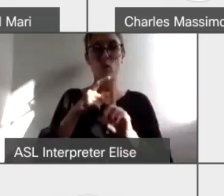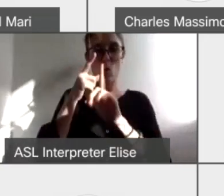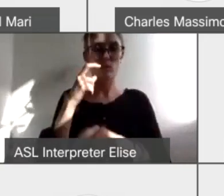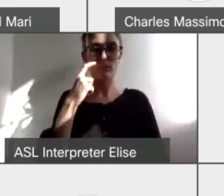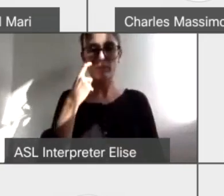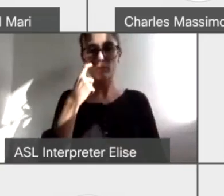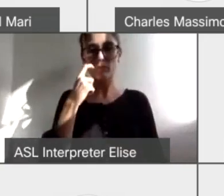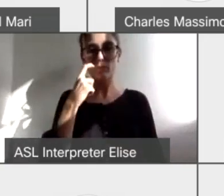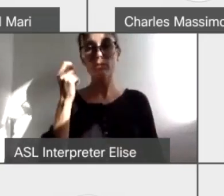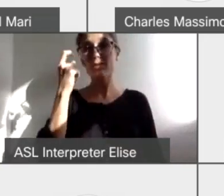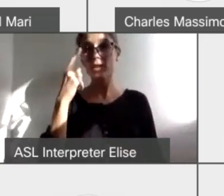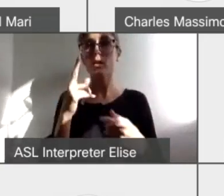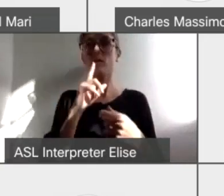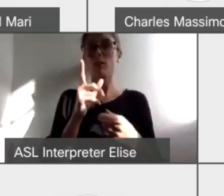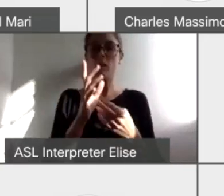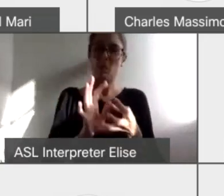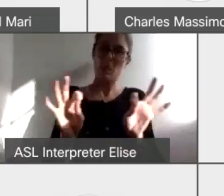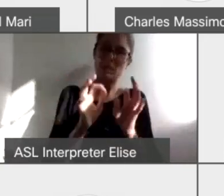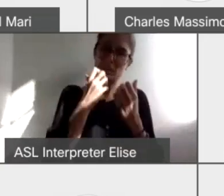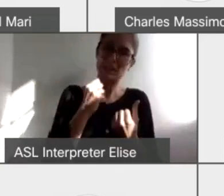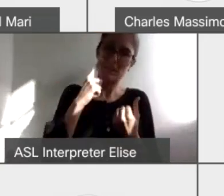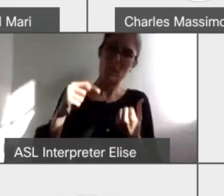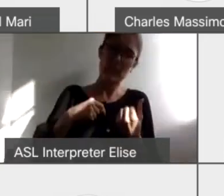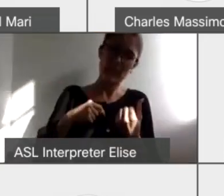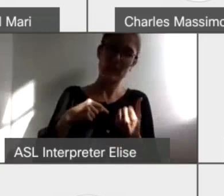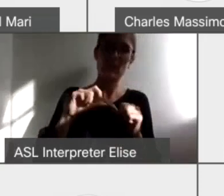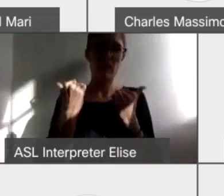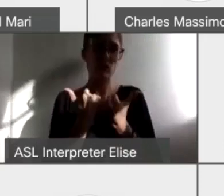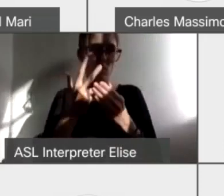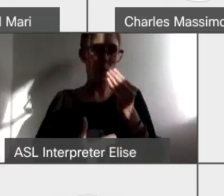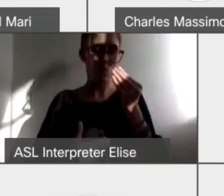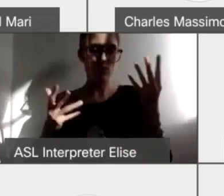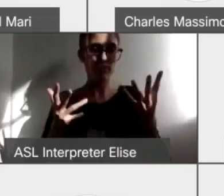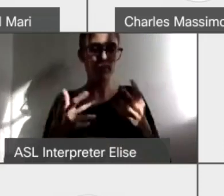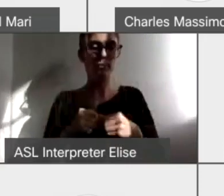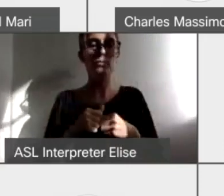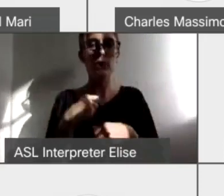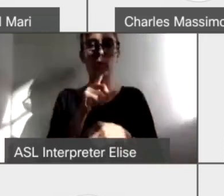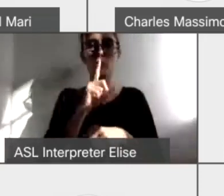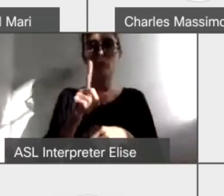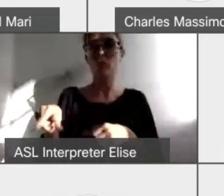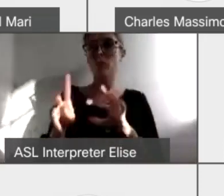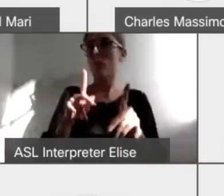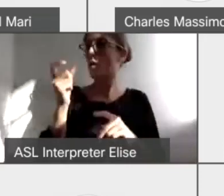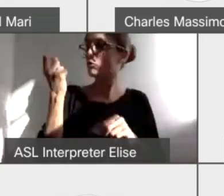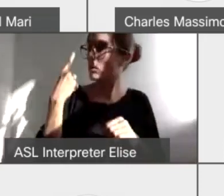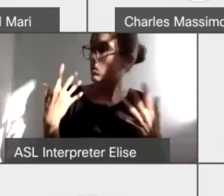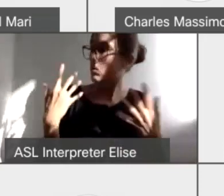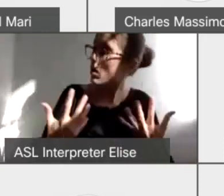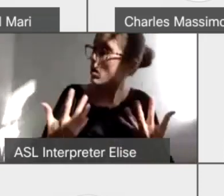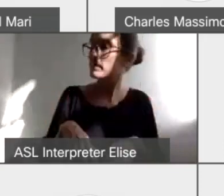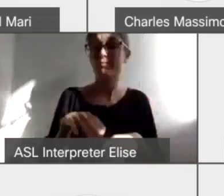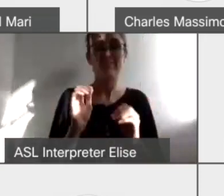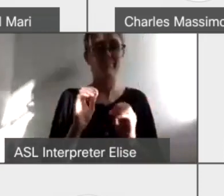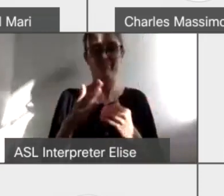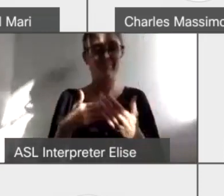what's really important for me and for the agency is making sure that people understand that no